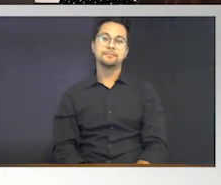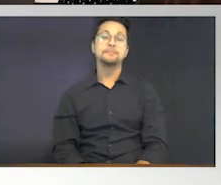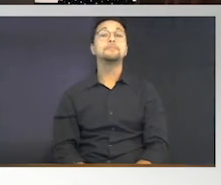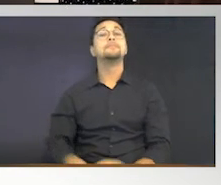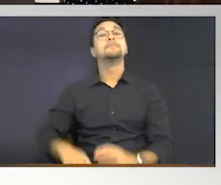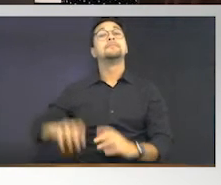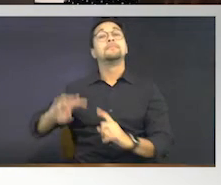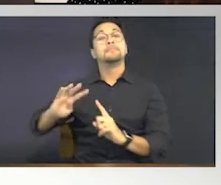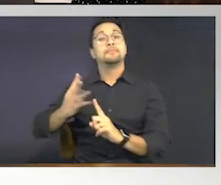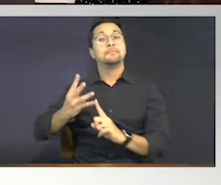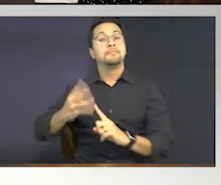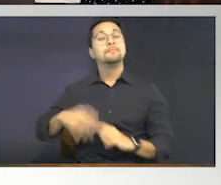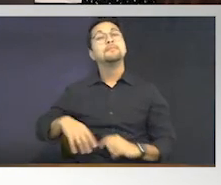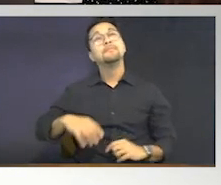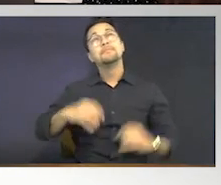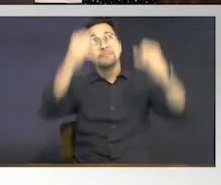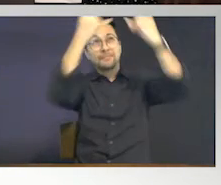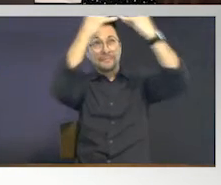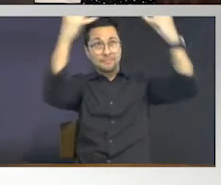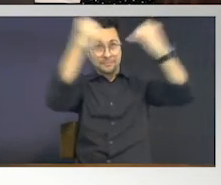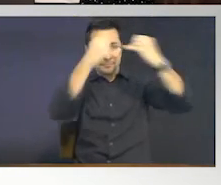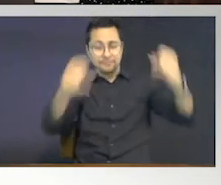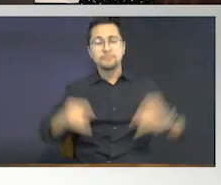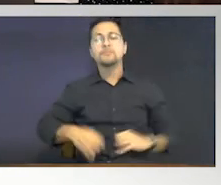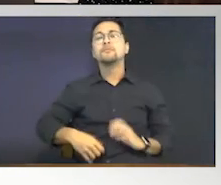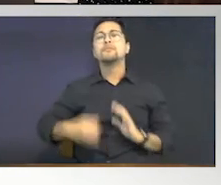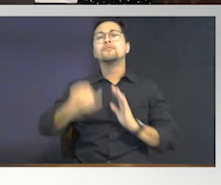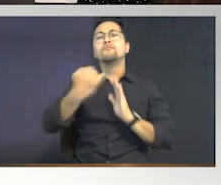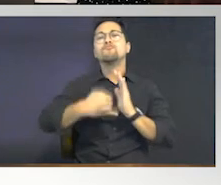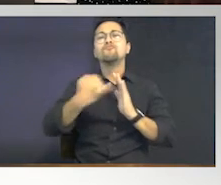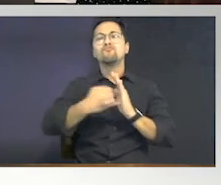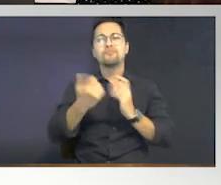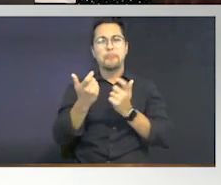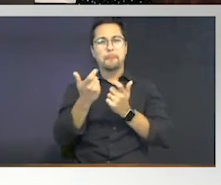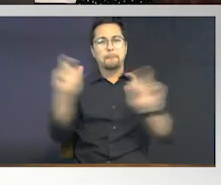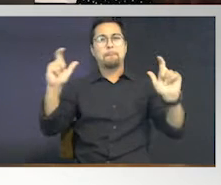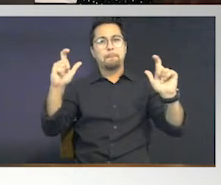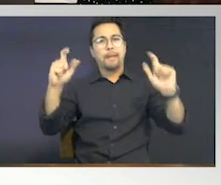Number 4, under the lines, draw a large square.